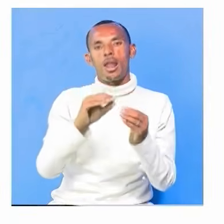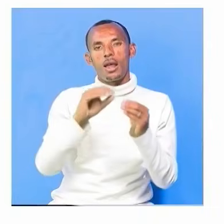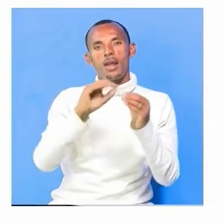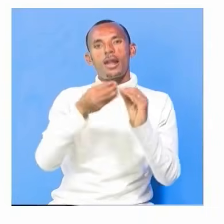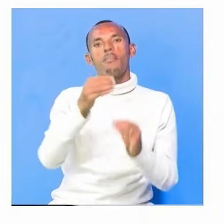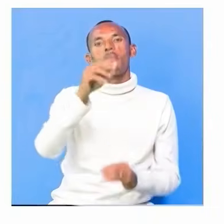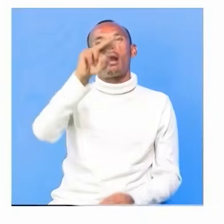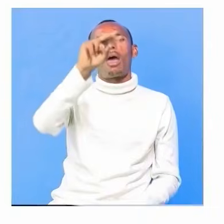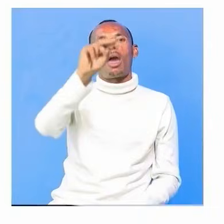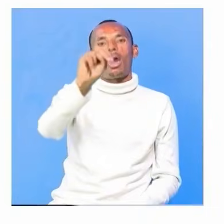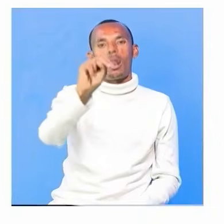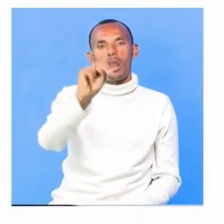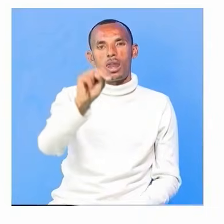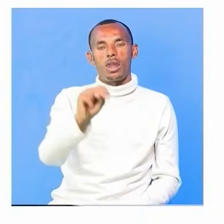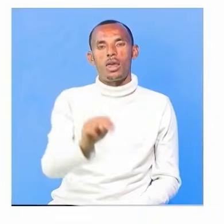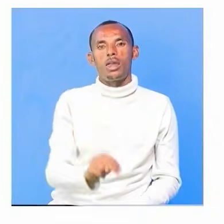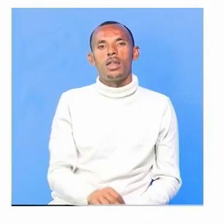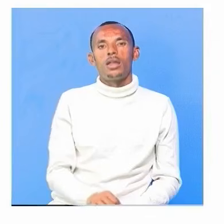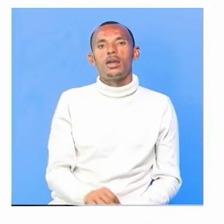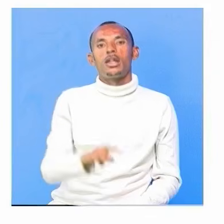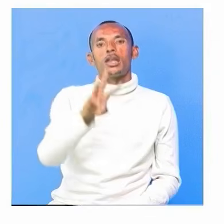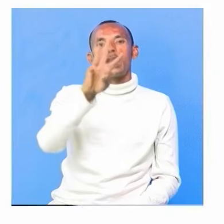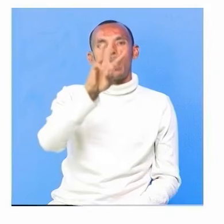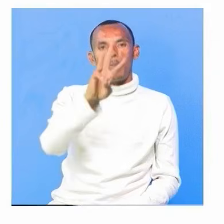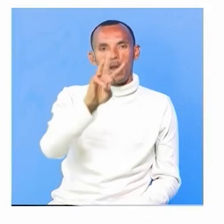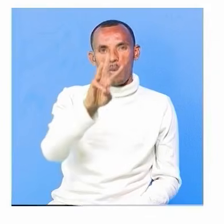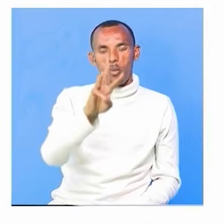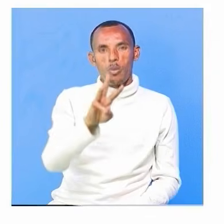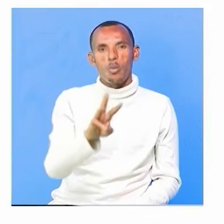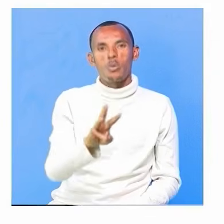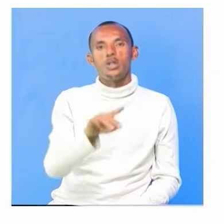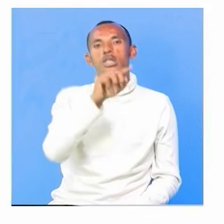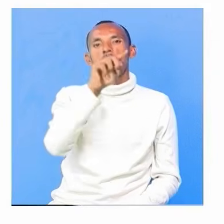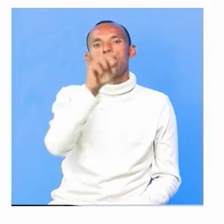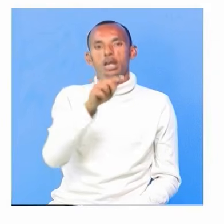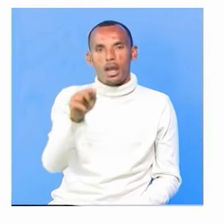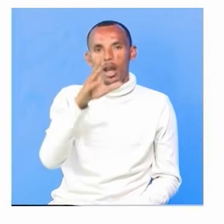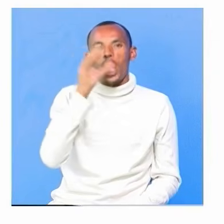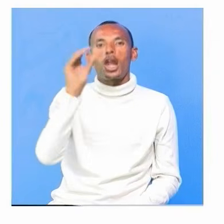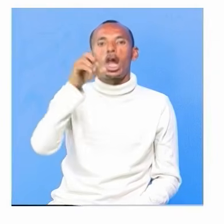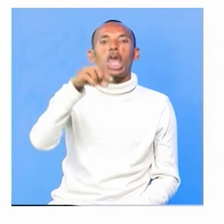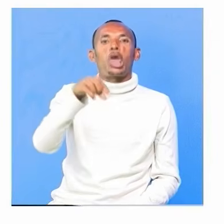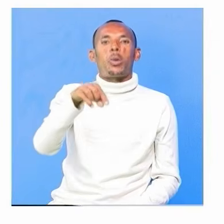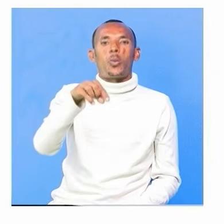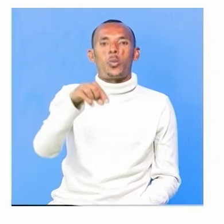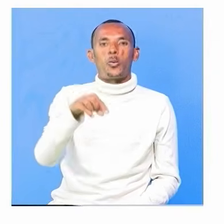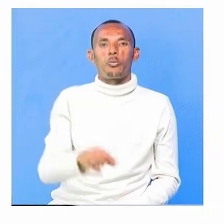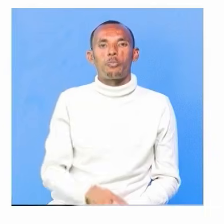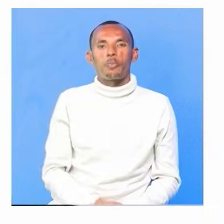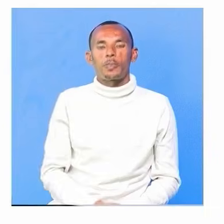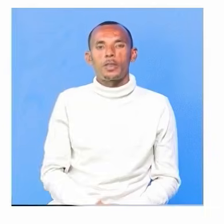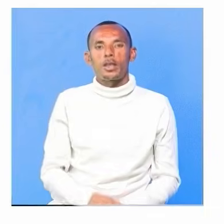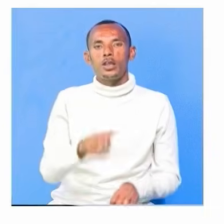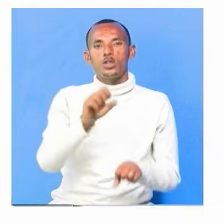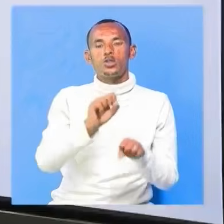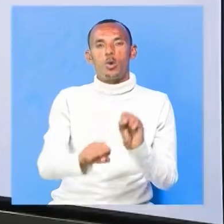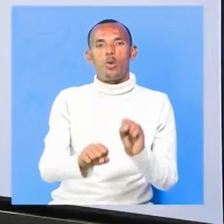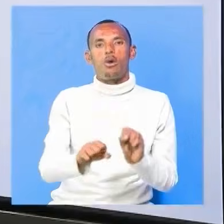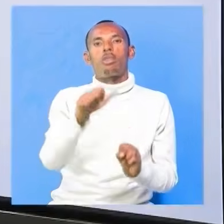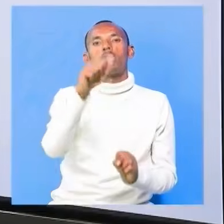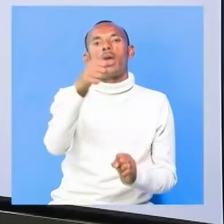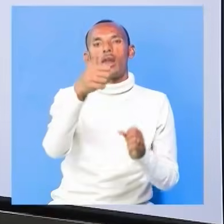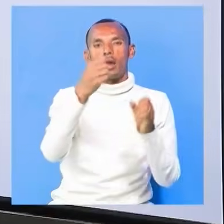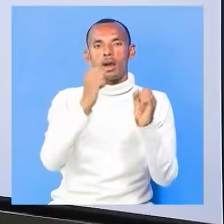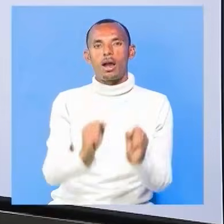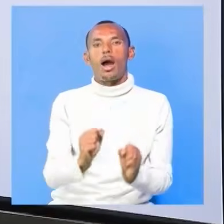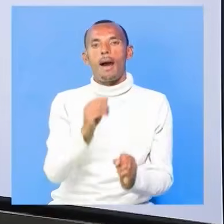So capital N, W, Z, and Q, right? So